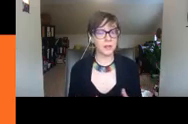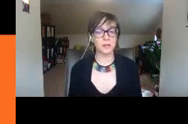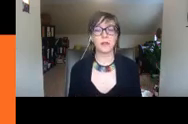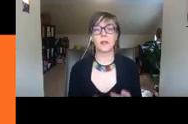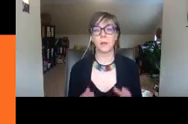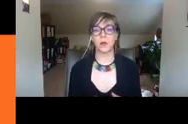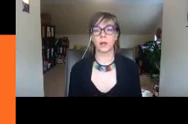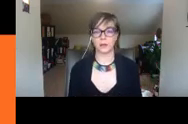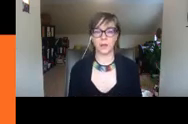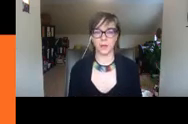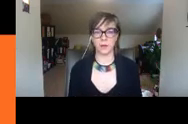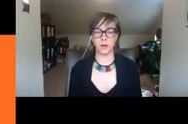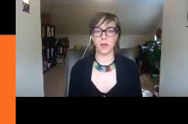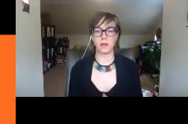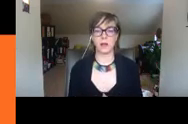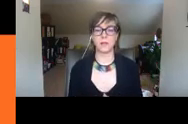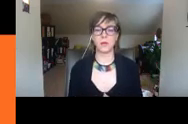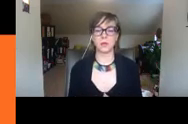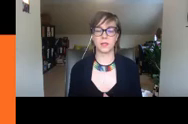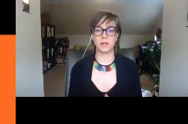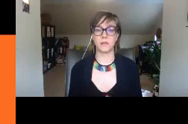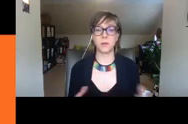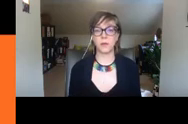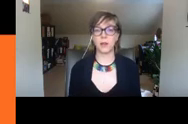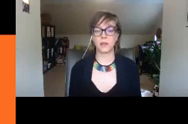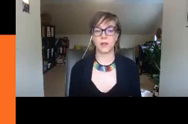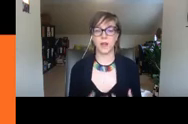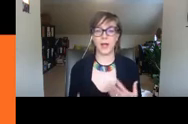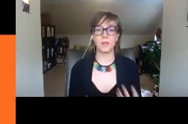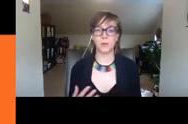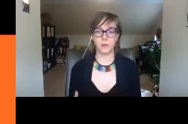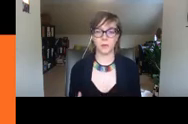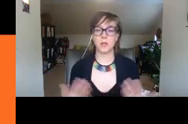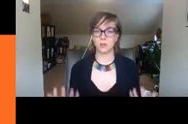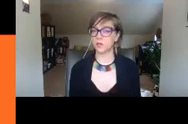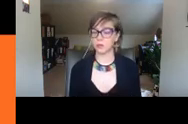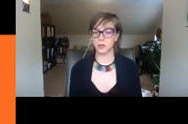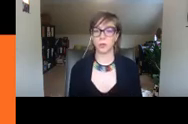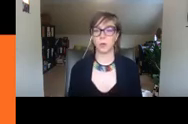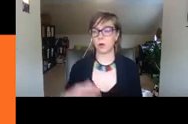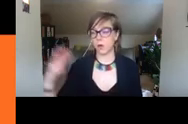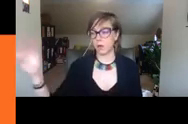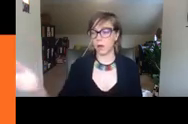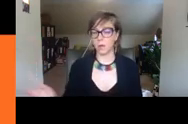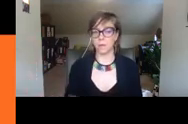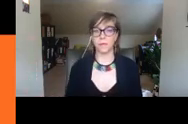it is bringing us together. And I've noticed in the few interactions that I have with strangers